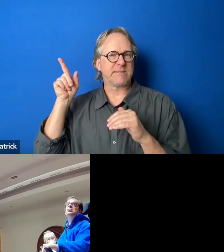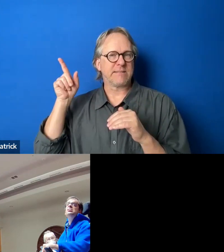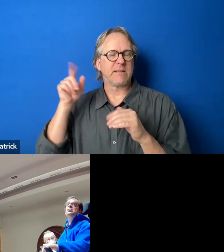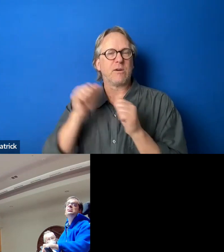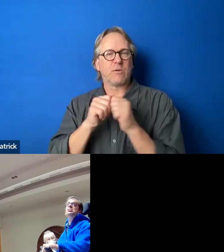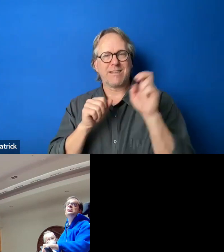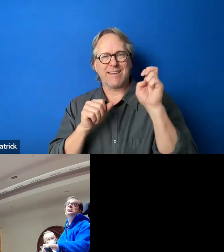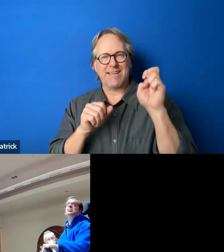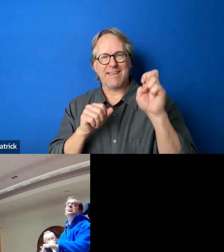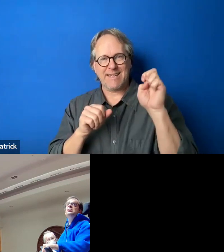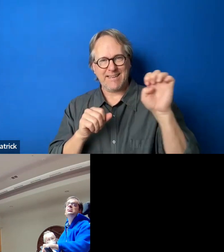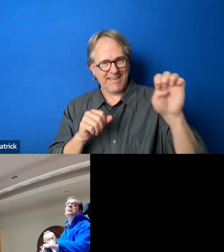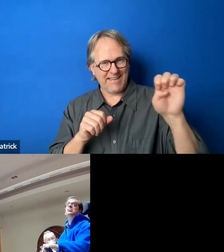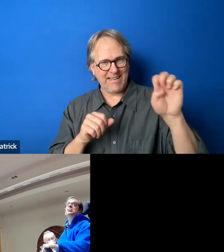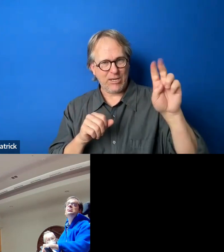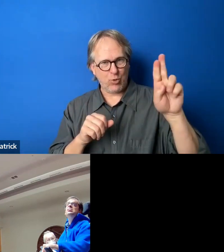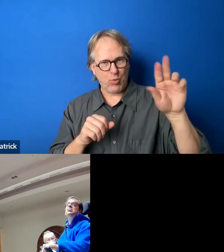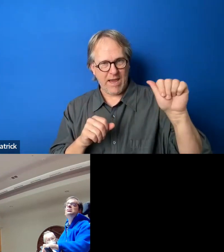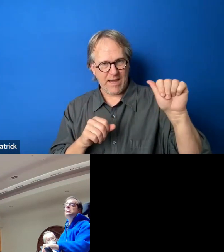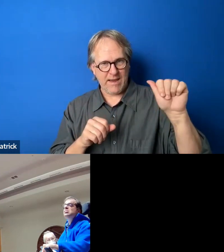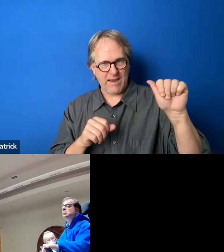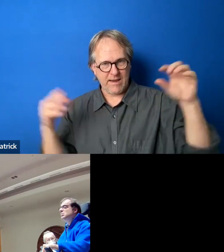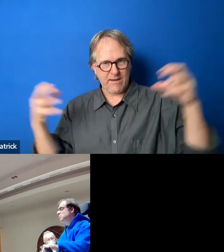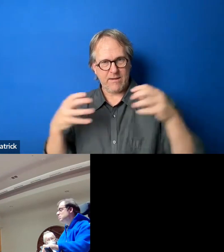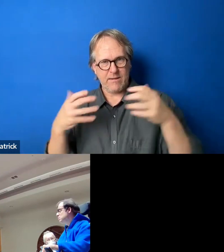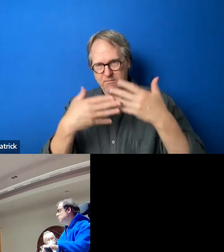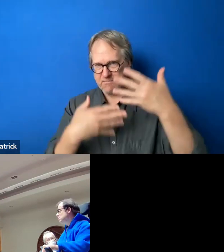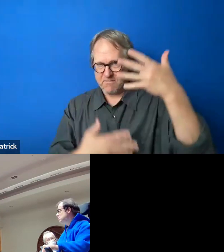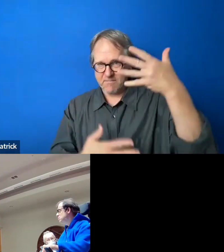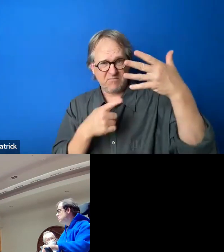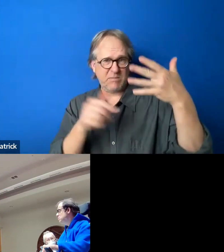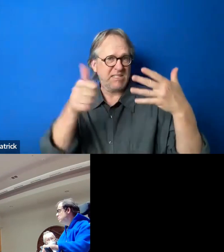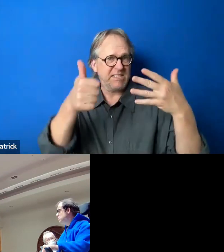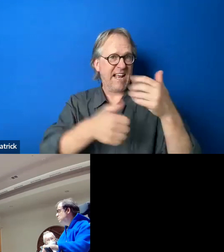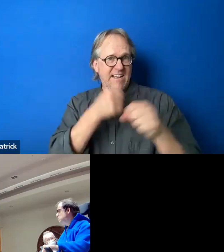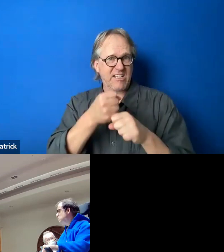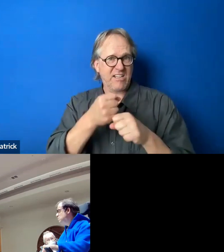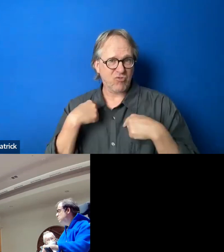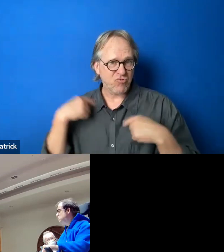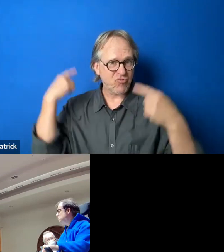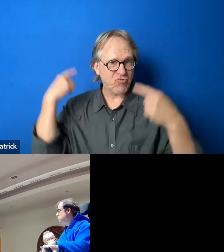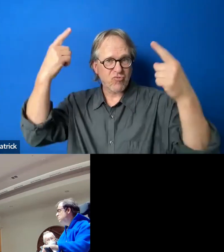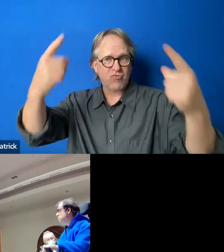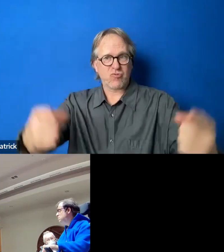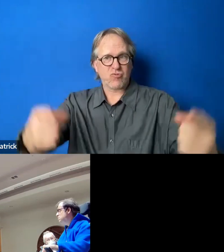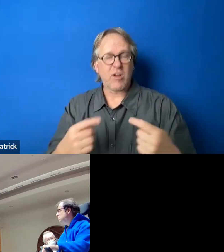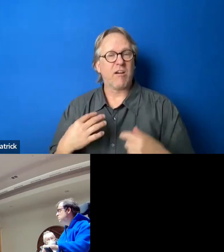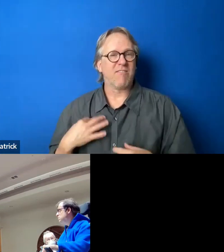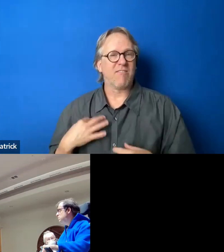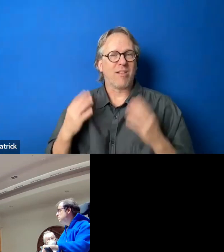UUA, but it's been run for 10 years now by volunteers.